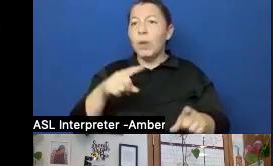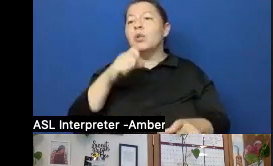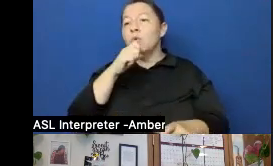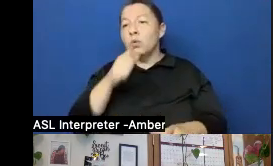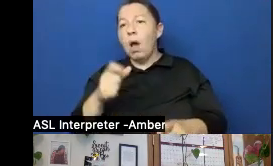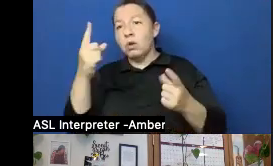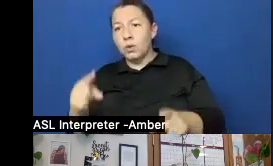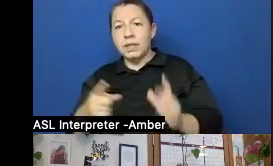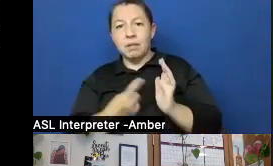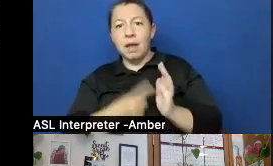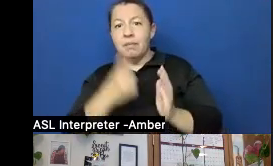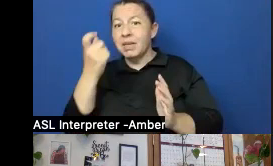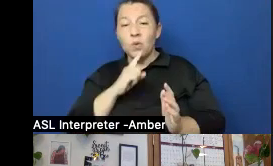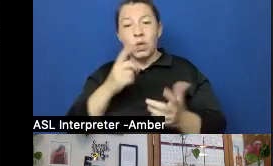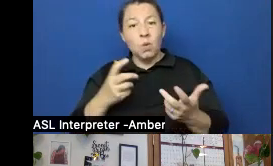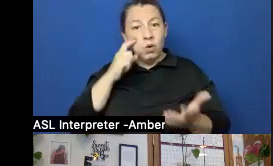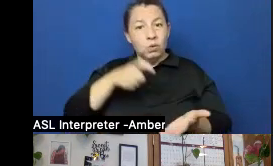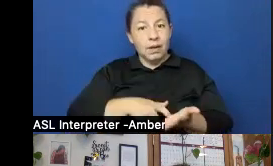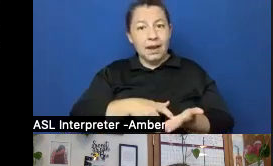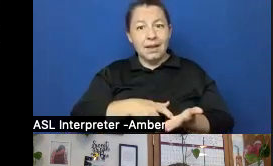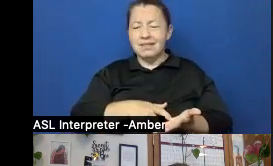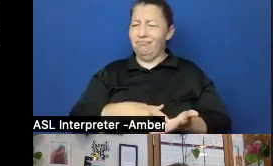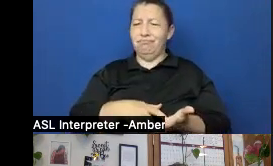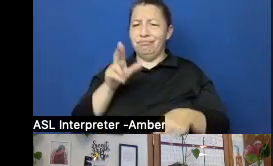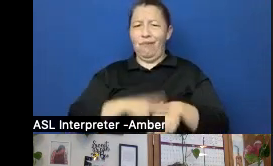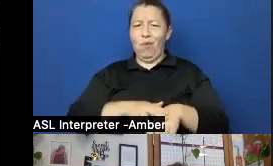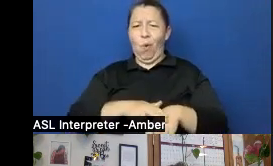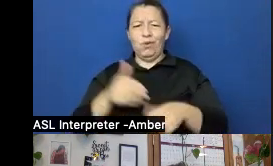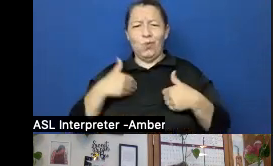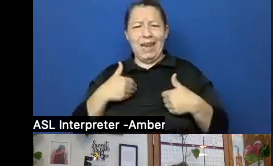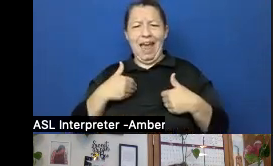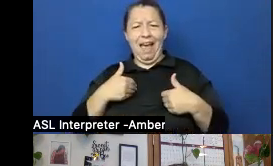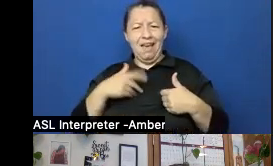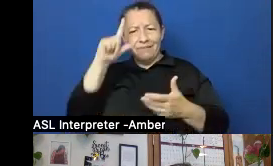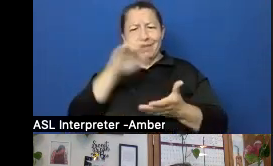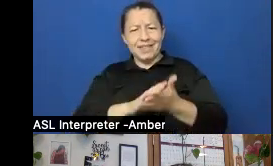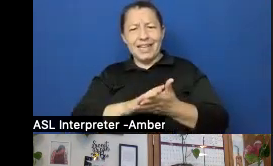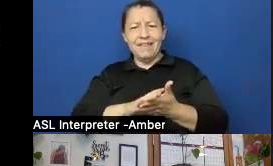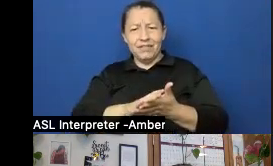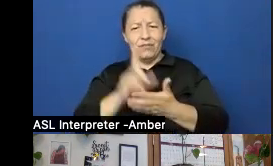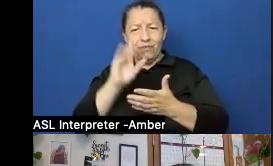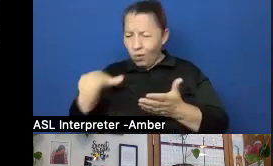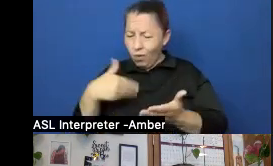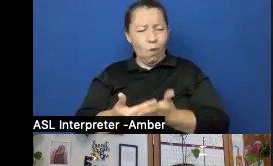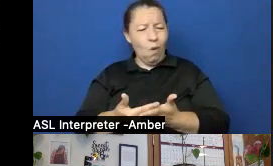want to recognize that, of course, we have deeply held beliefs for all the reasons, right?